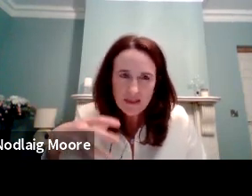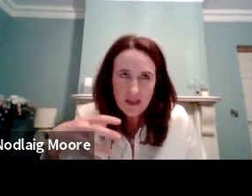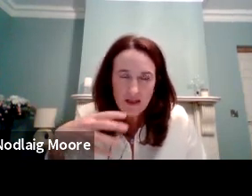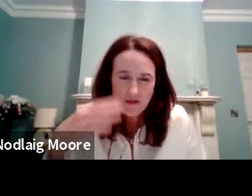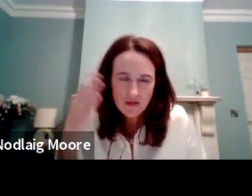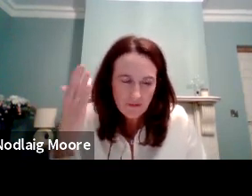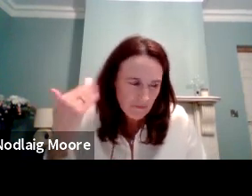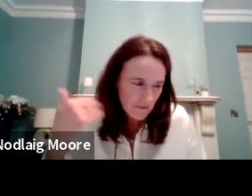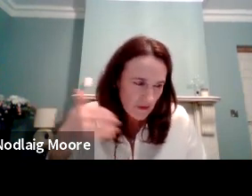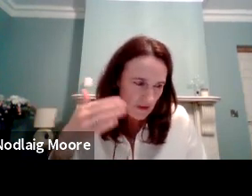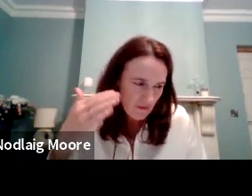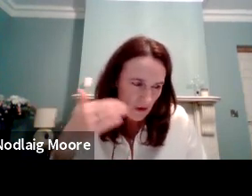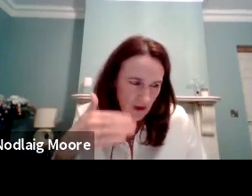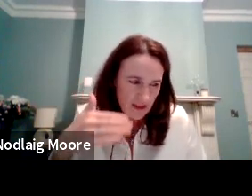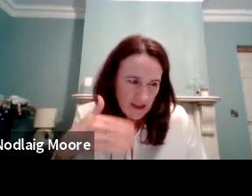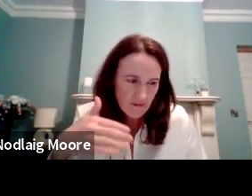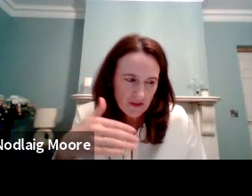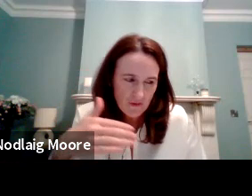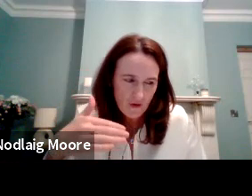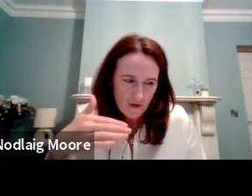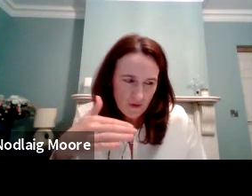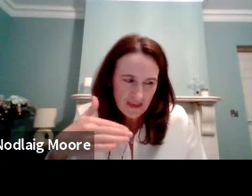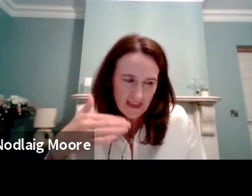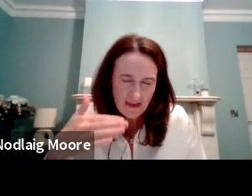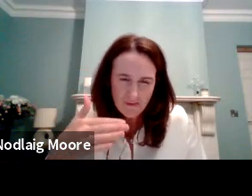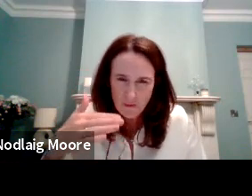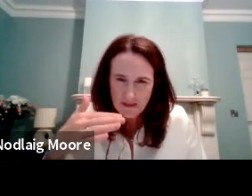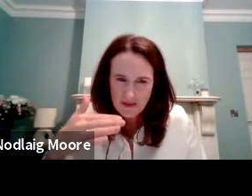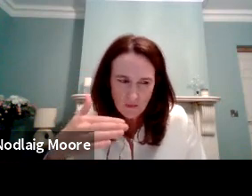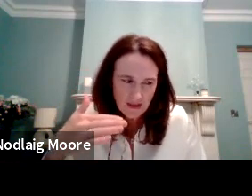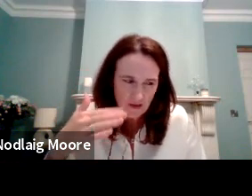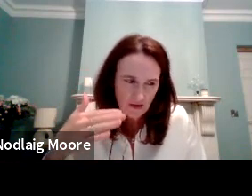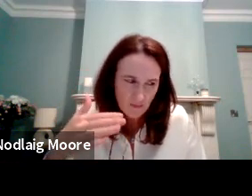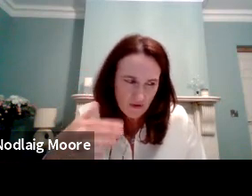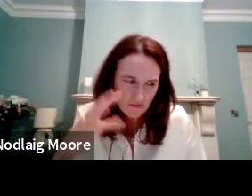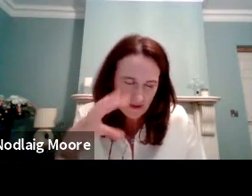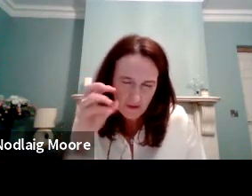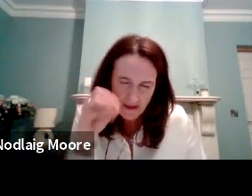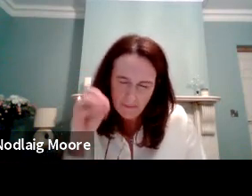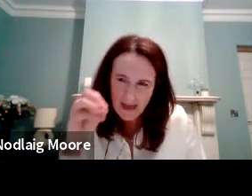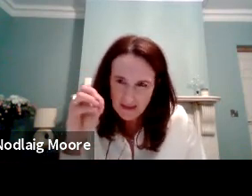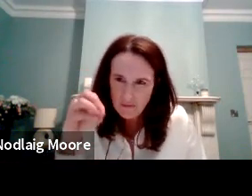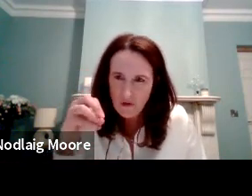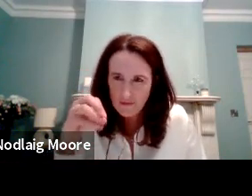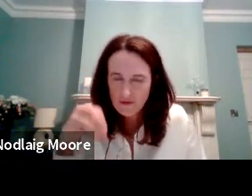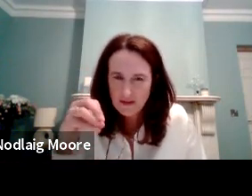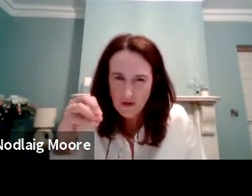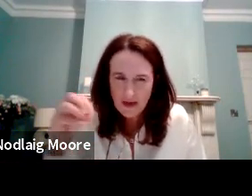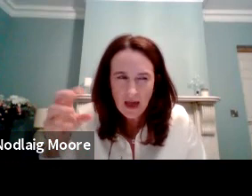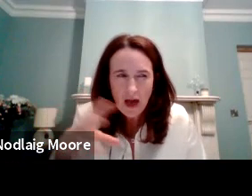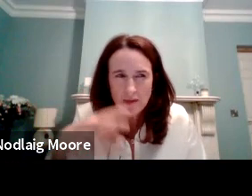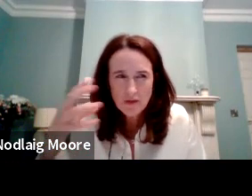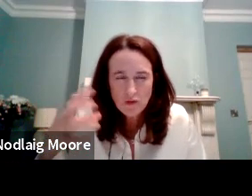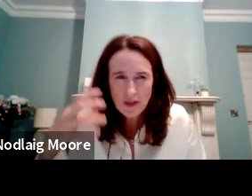is the falling levels of the hormones, and they influence the way the balance of hormones in the